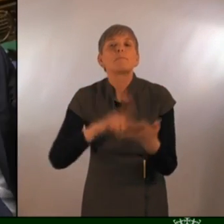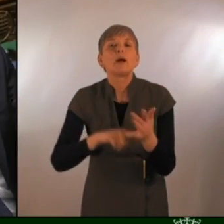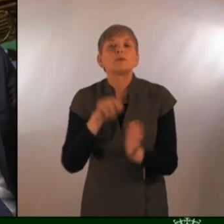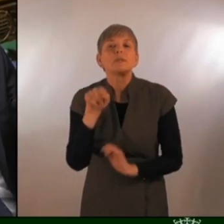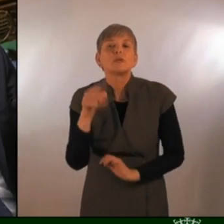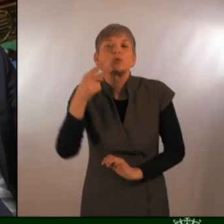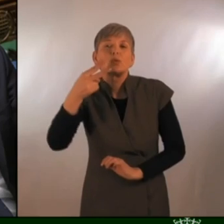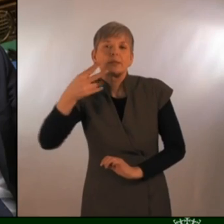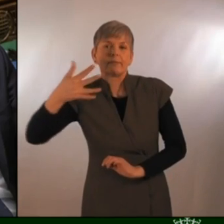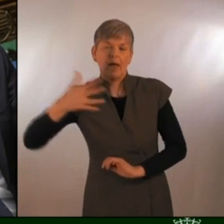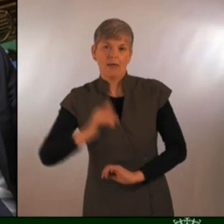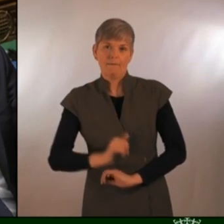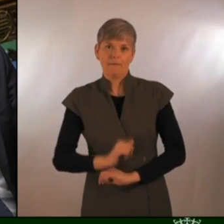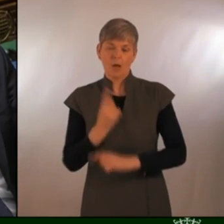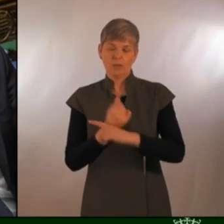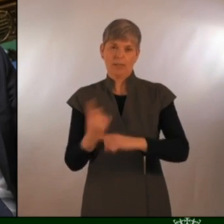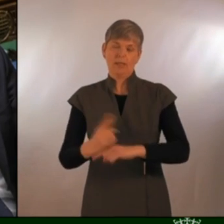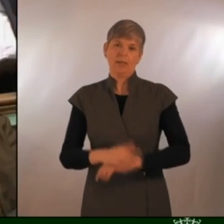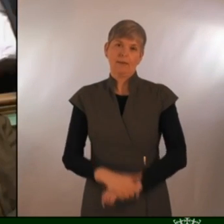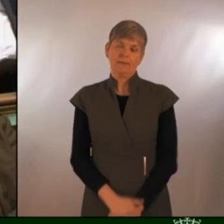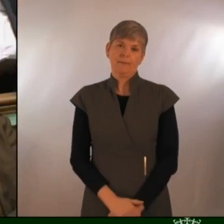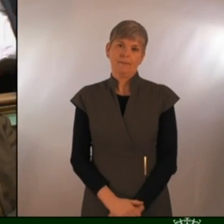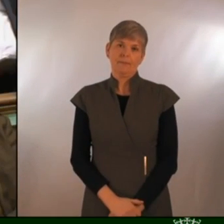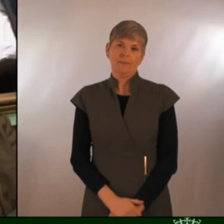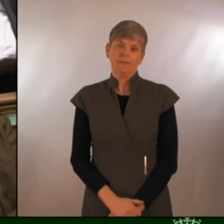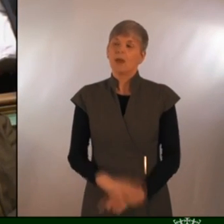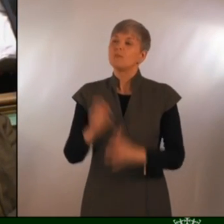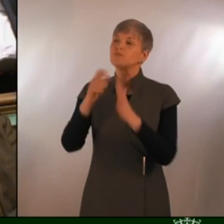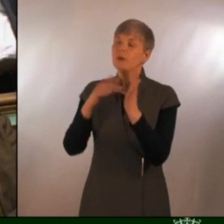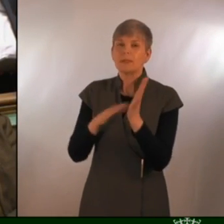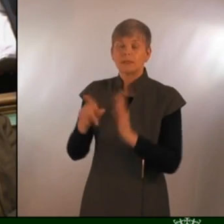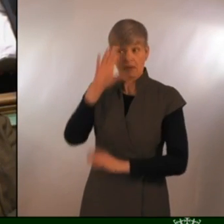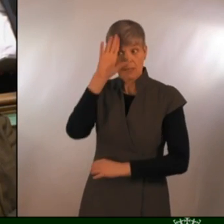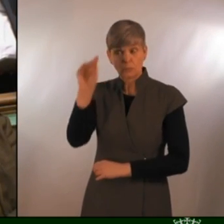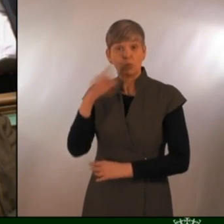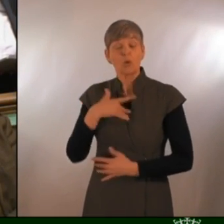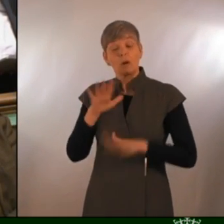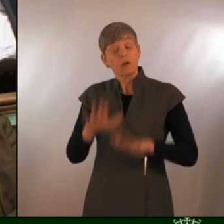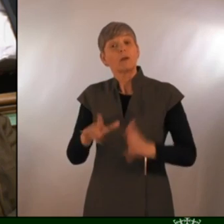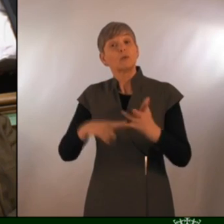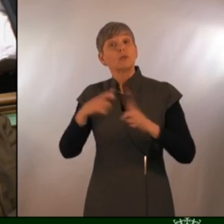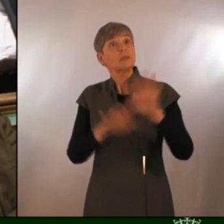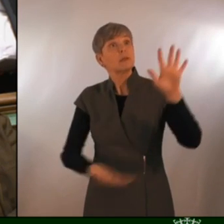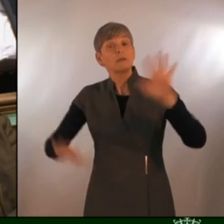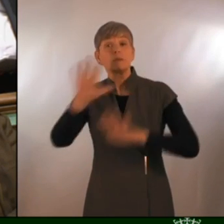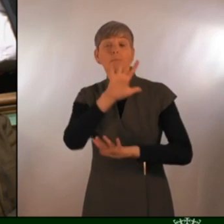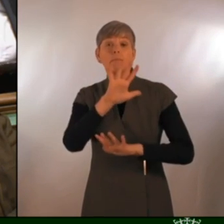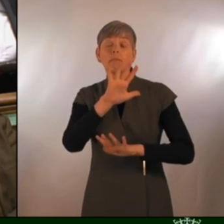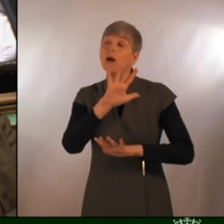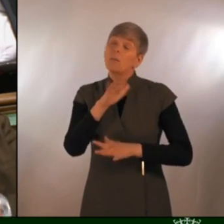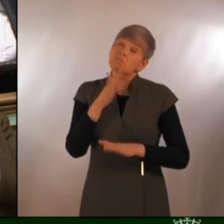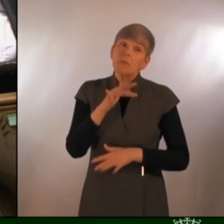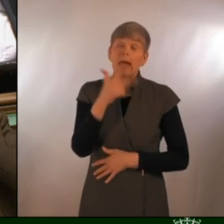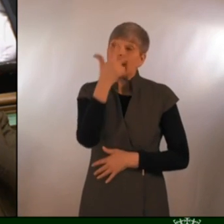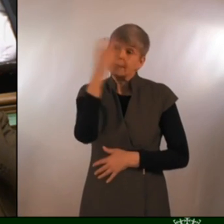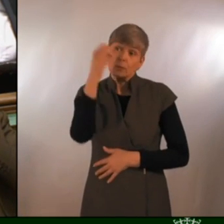£94.25 per week. Prime Minister, up to 80% of people across the United Kingdom could face